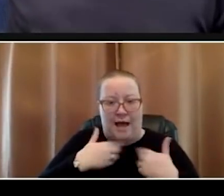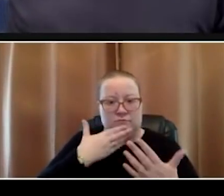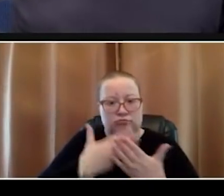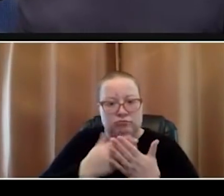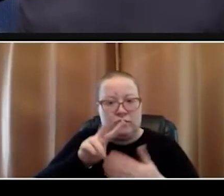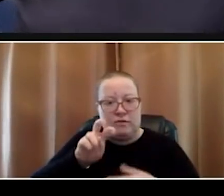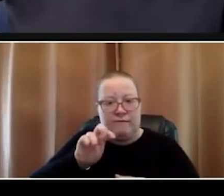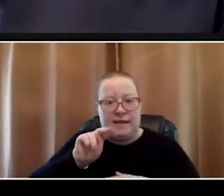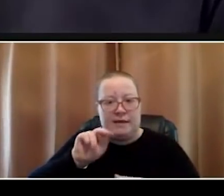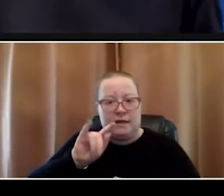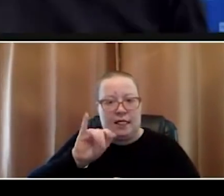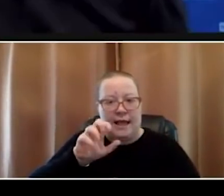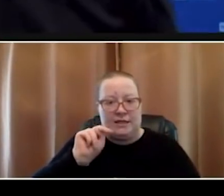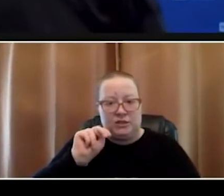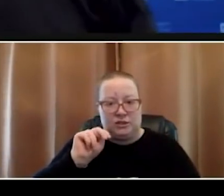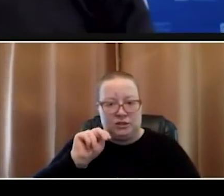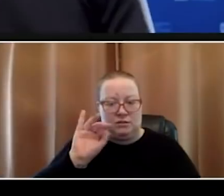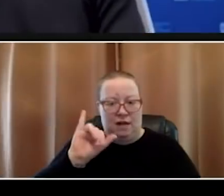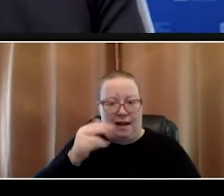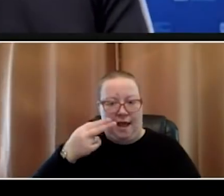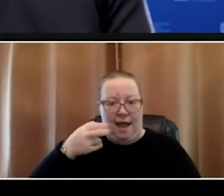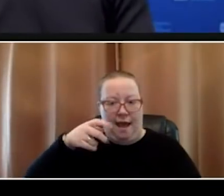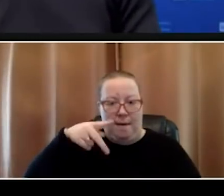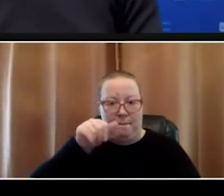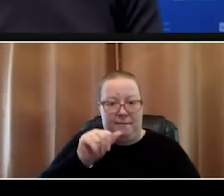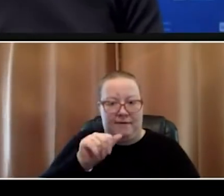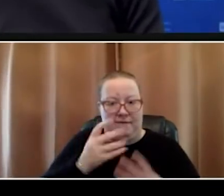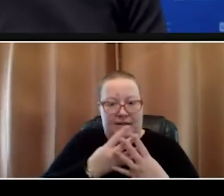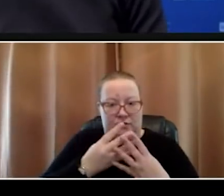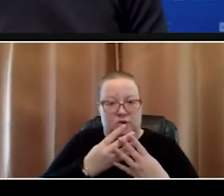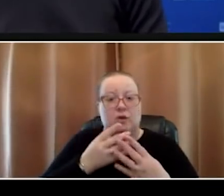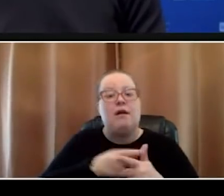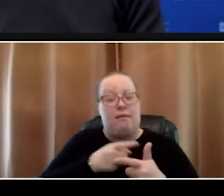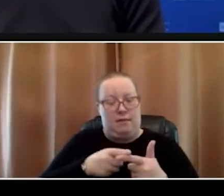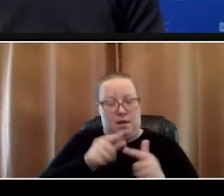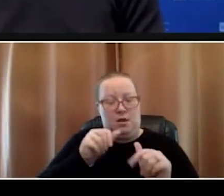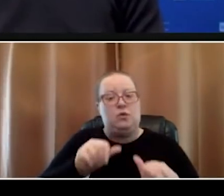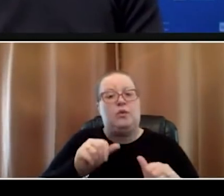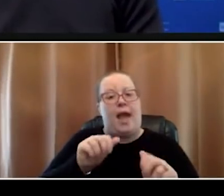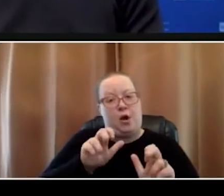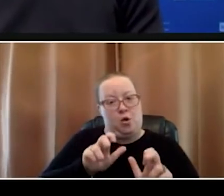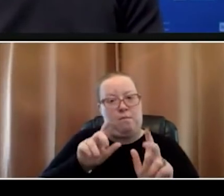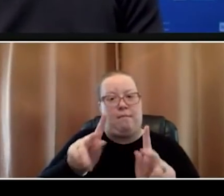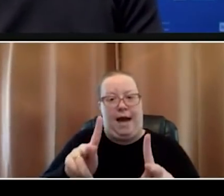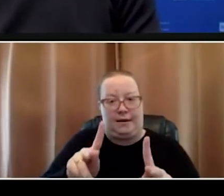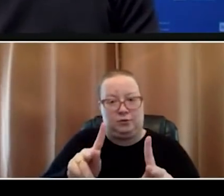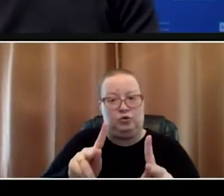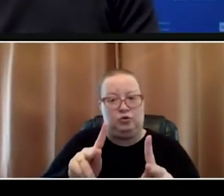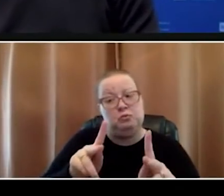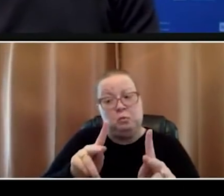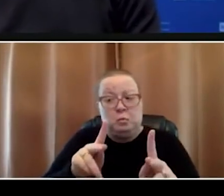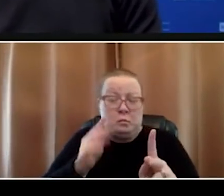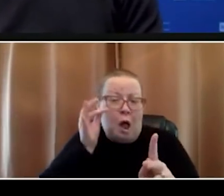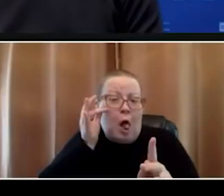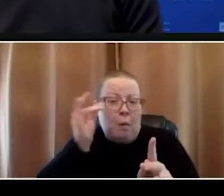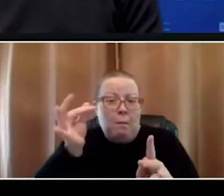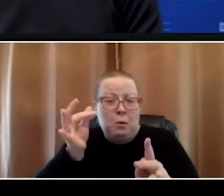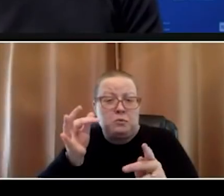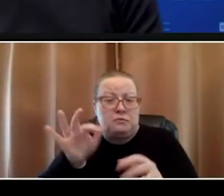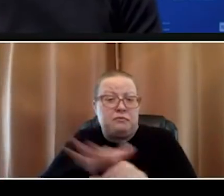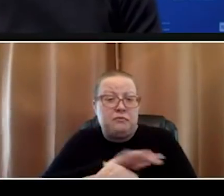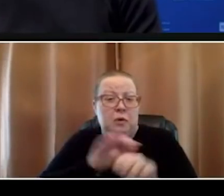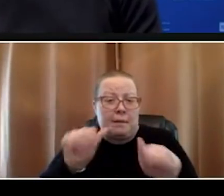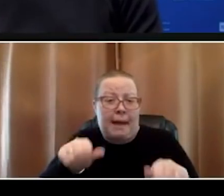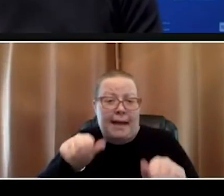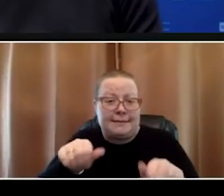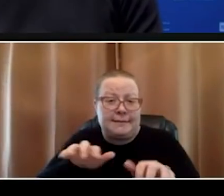some HEPA filters. I think you could then start to getting back to almost full capacity of seating. Right. And